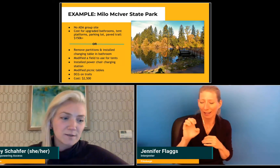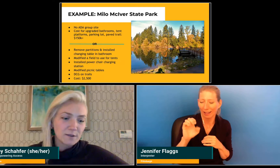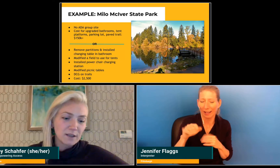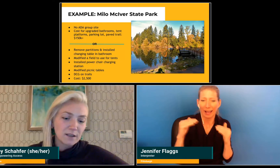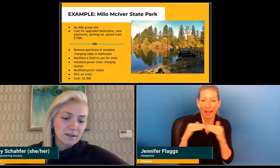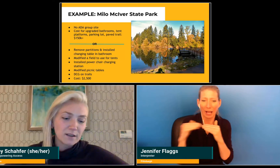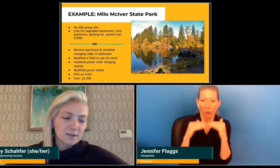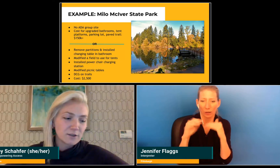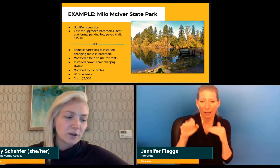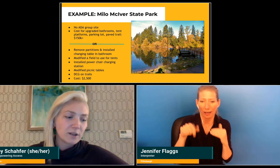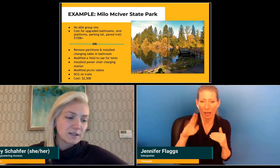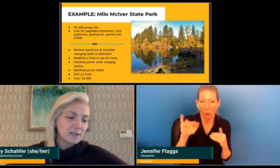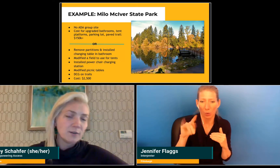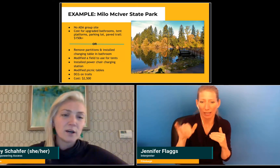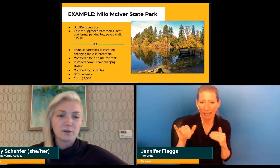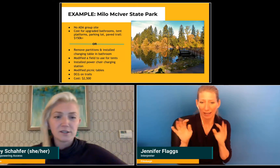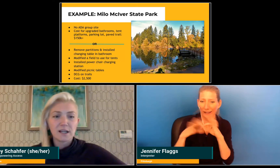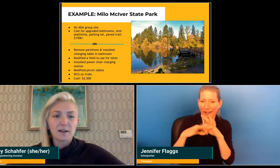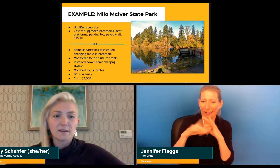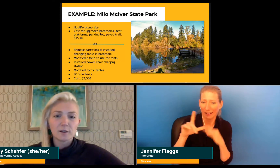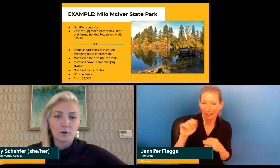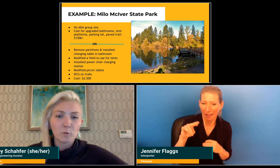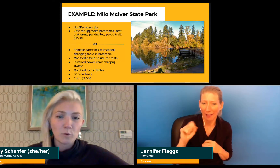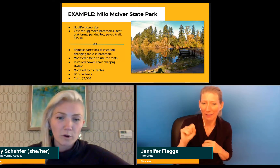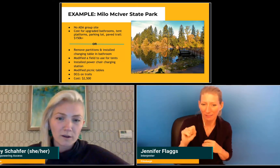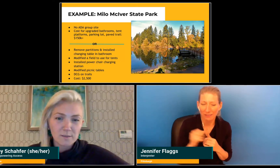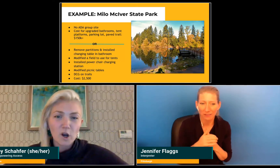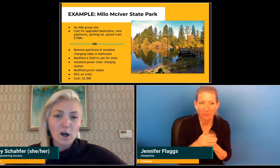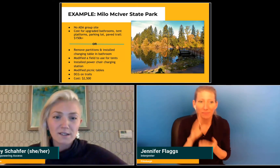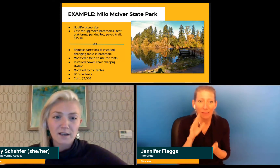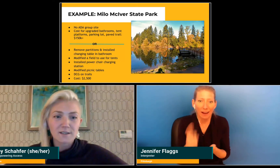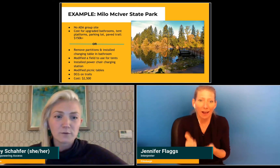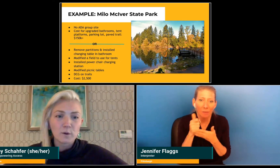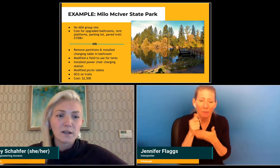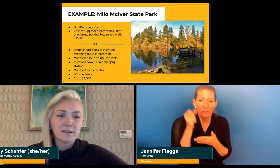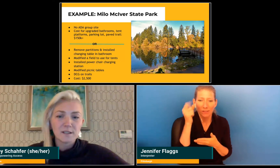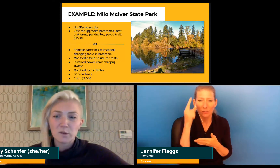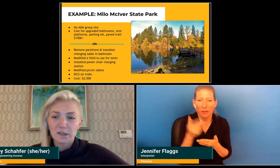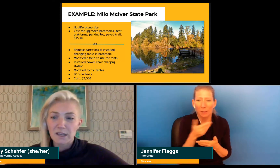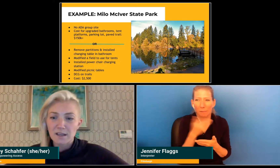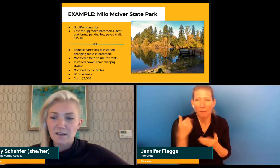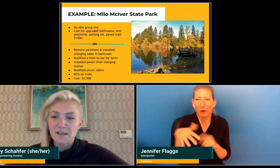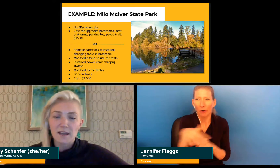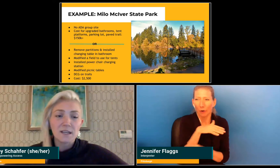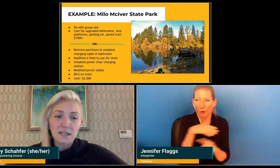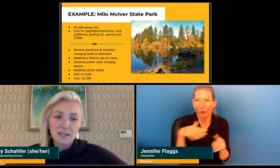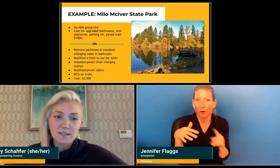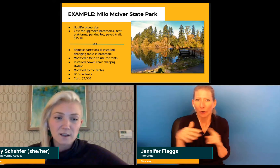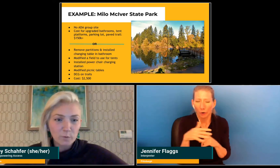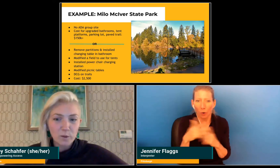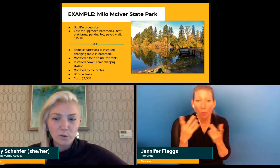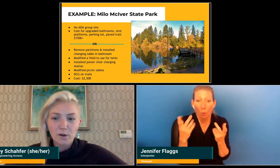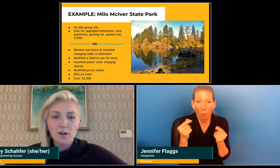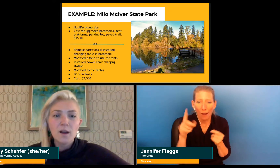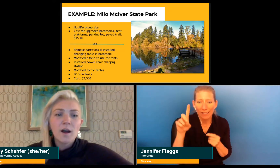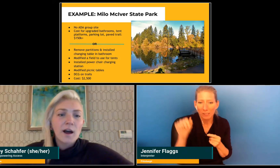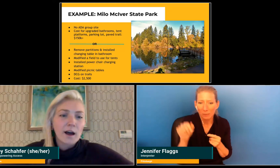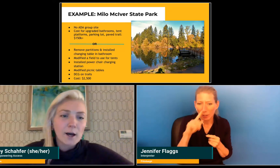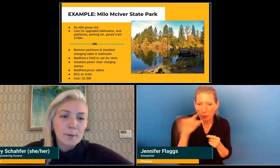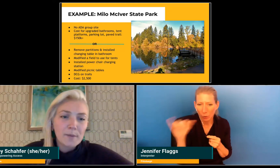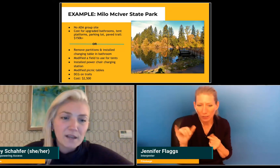about, is really starting to understand a little more some context of what disability is and the needs of